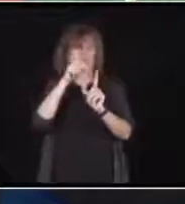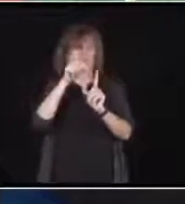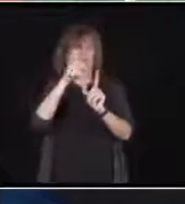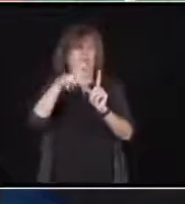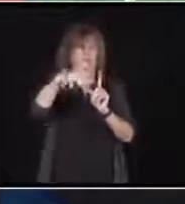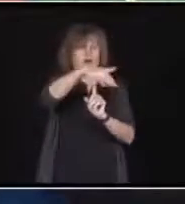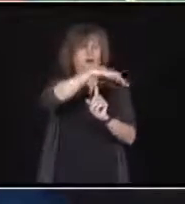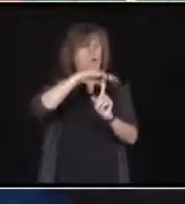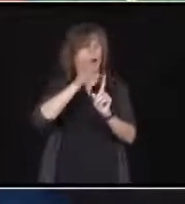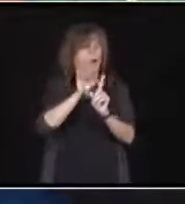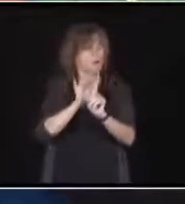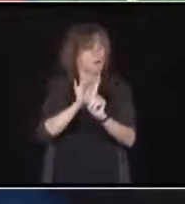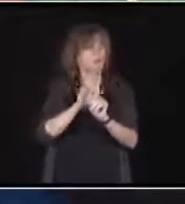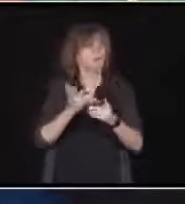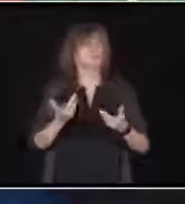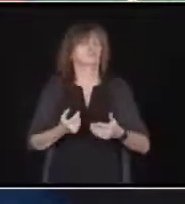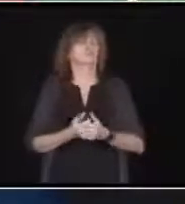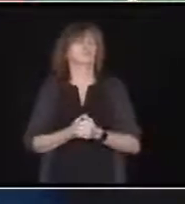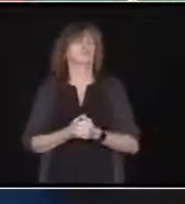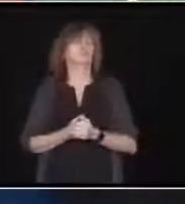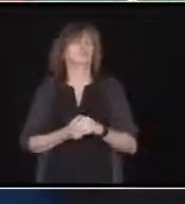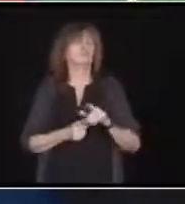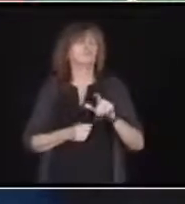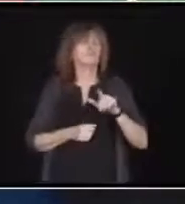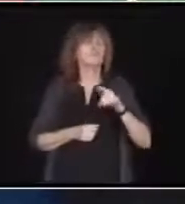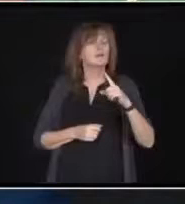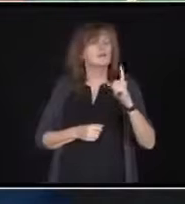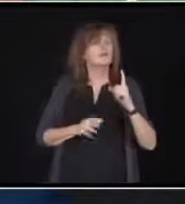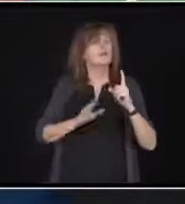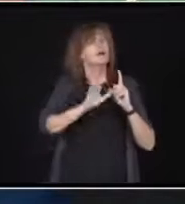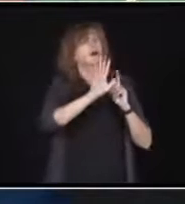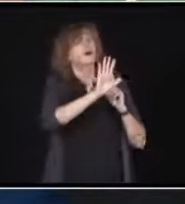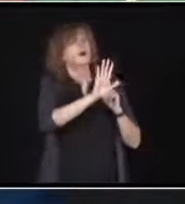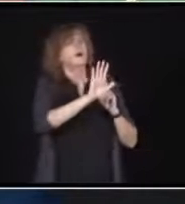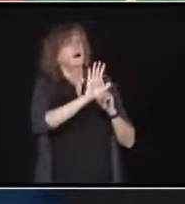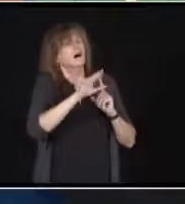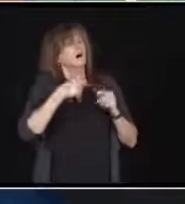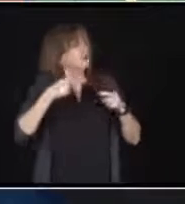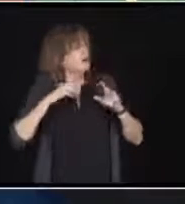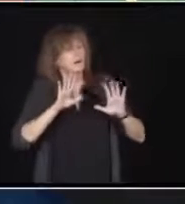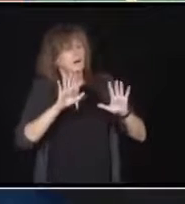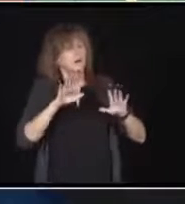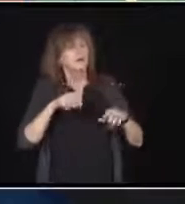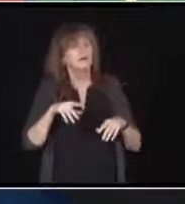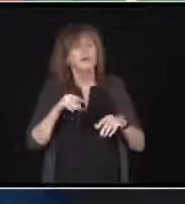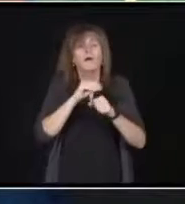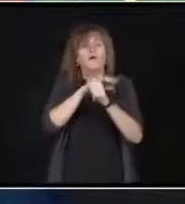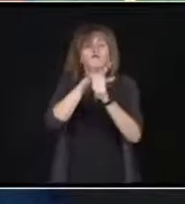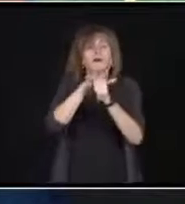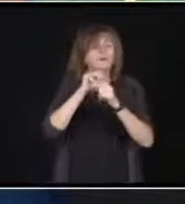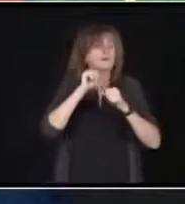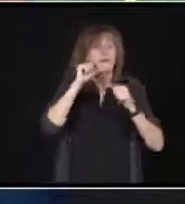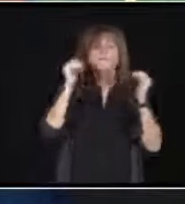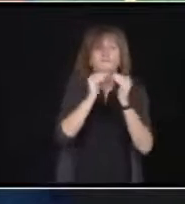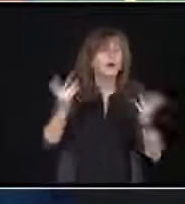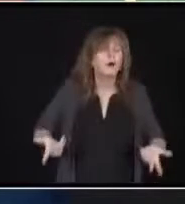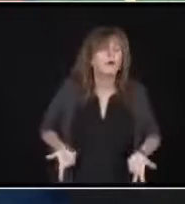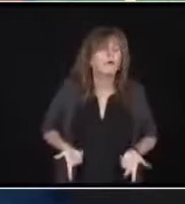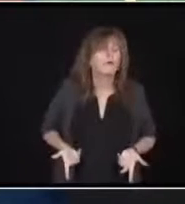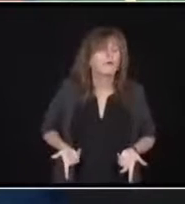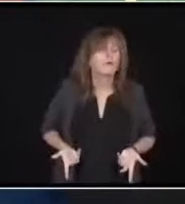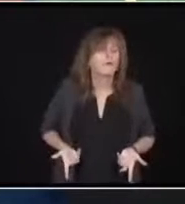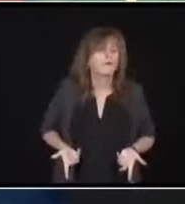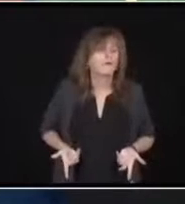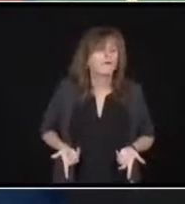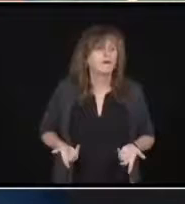Next question. So back to this question. You know what's unfair? COVID's unfair. Look at all these people that have been hurt. It's just